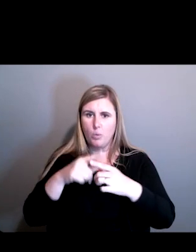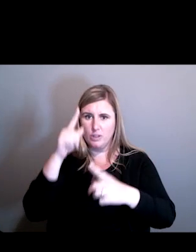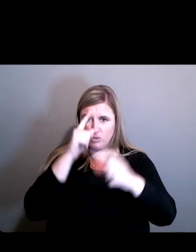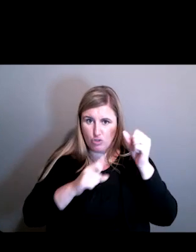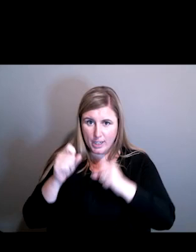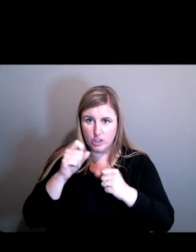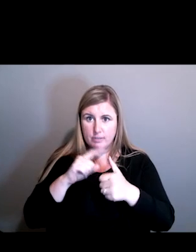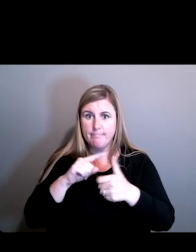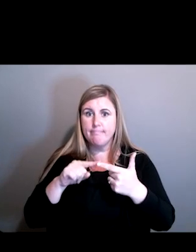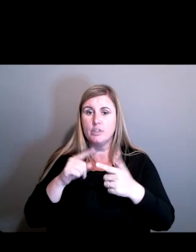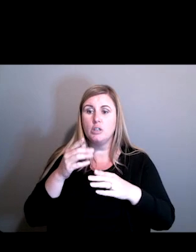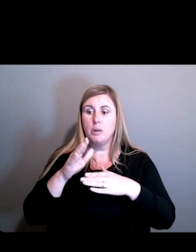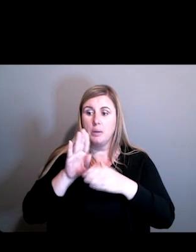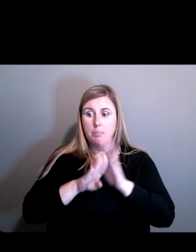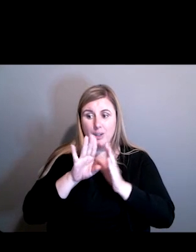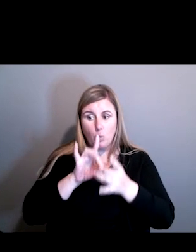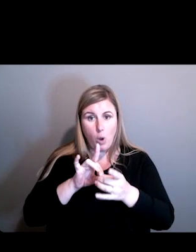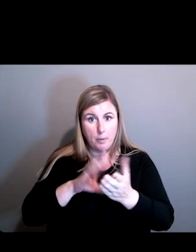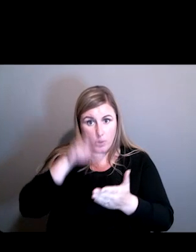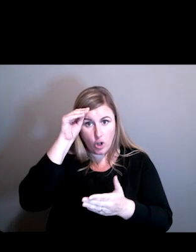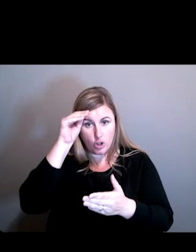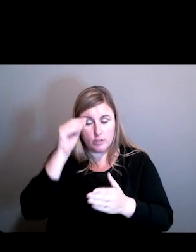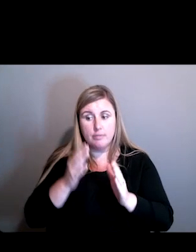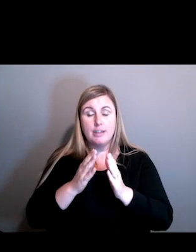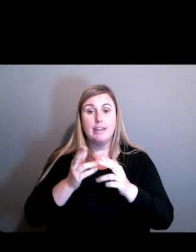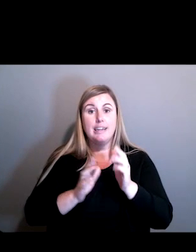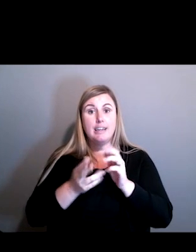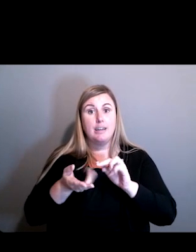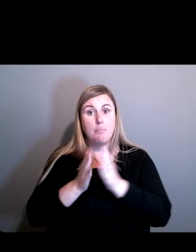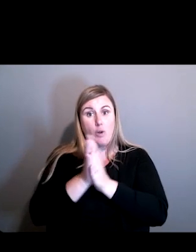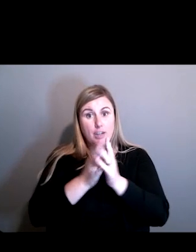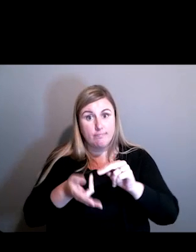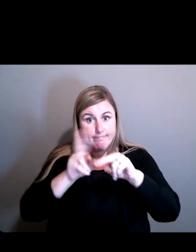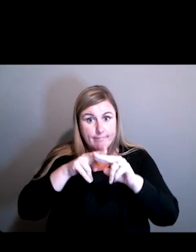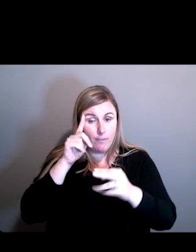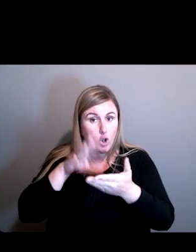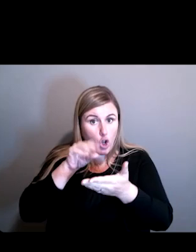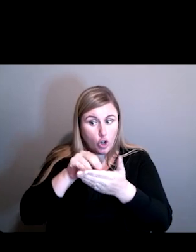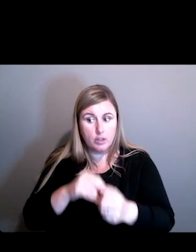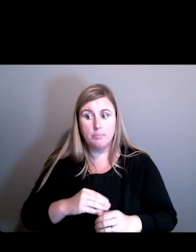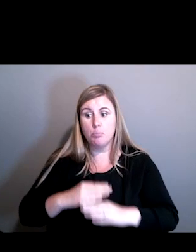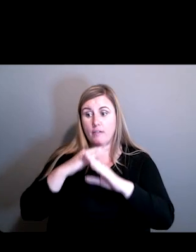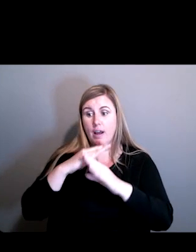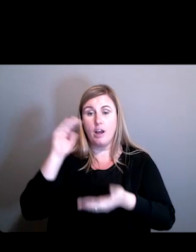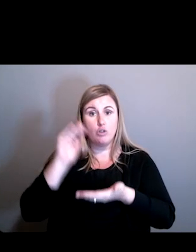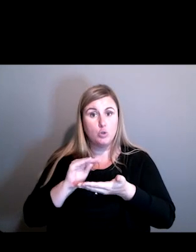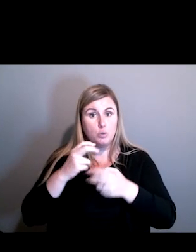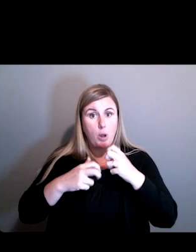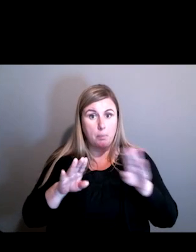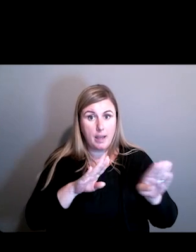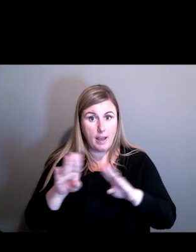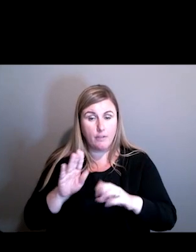with strategies to build cooperative learners, increase motivation for learning, prevent and reduce problem